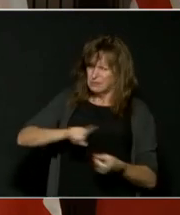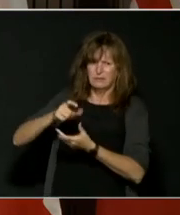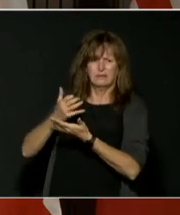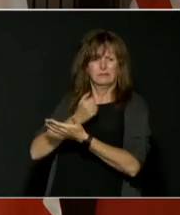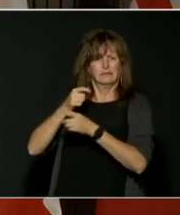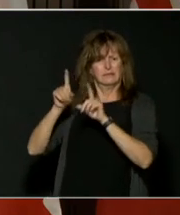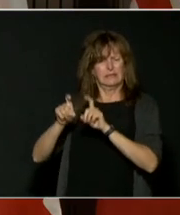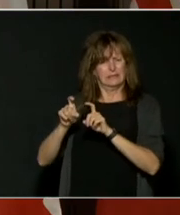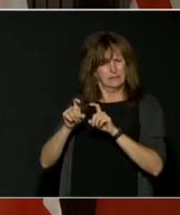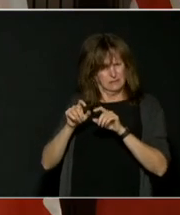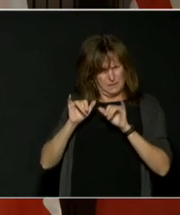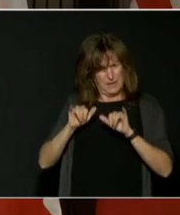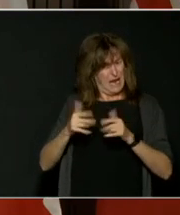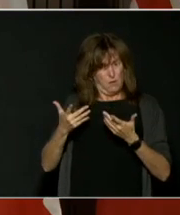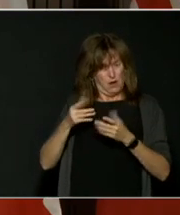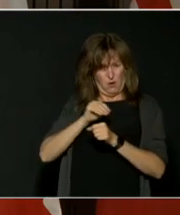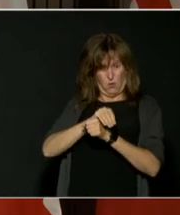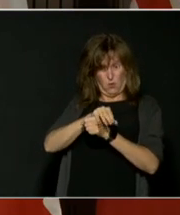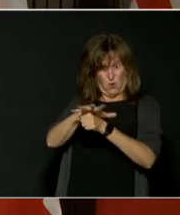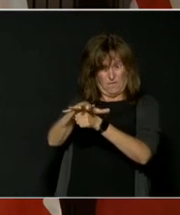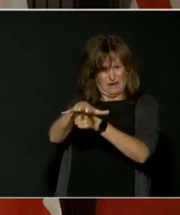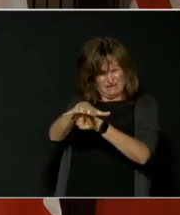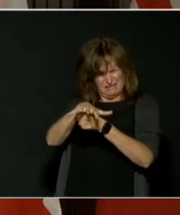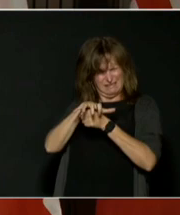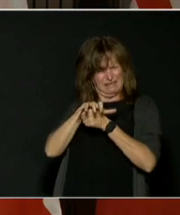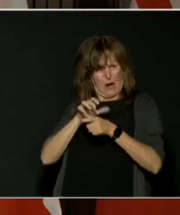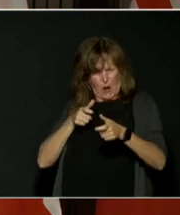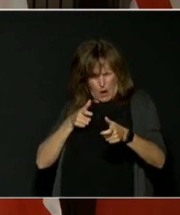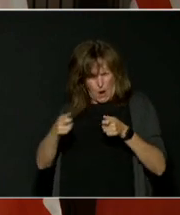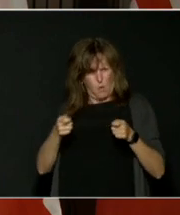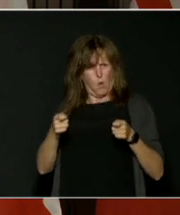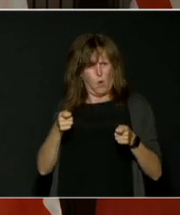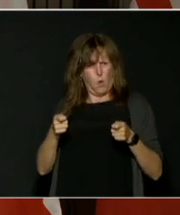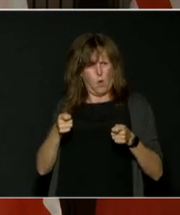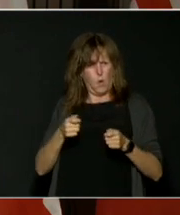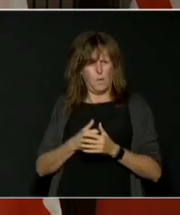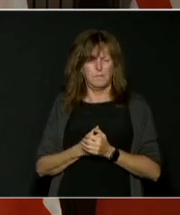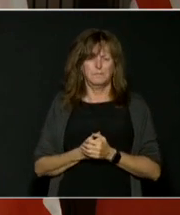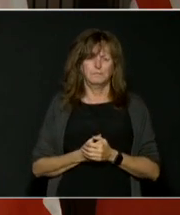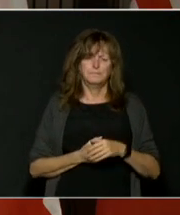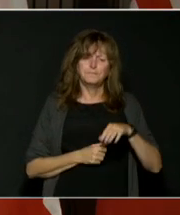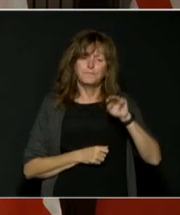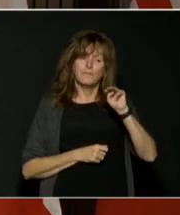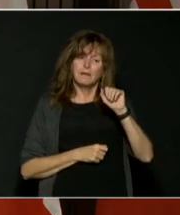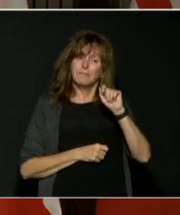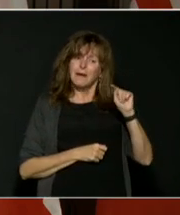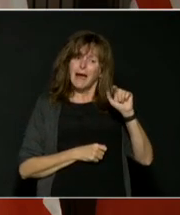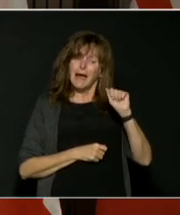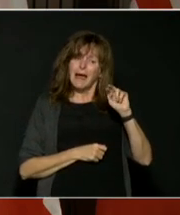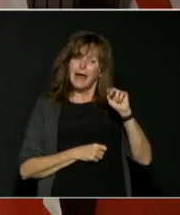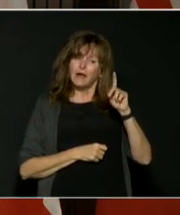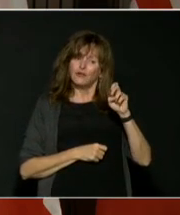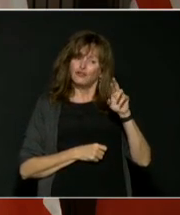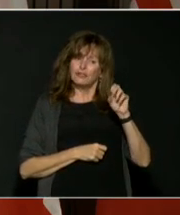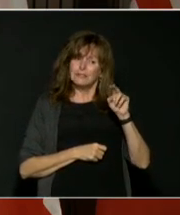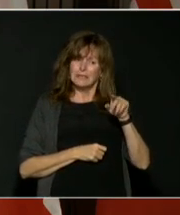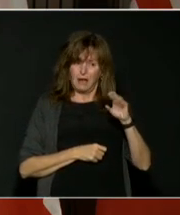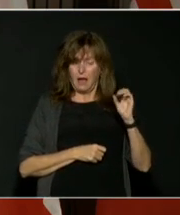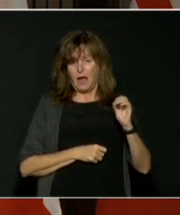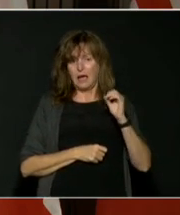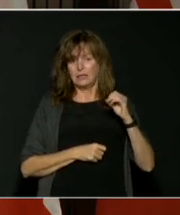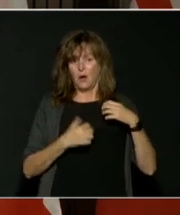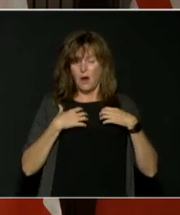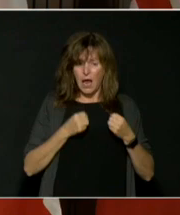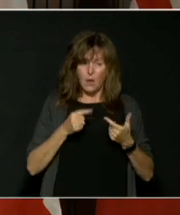COVID-19 in Ontario. My colleagues, Matt Anderson from Ontario Health, Dr. Vanessa Allen from Public Health